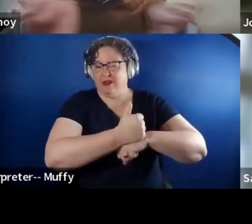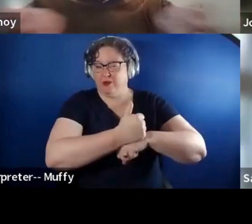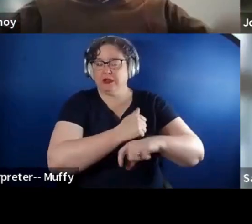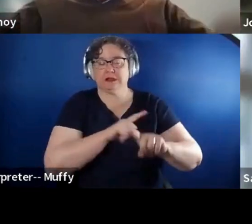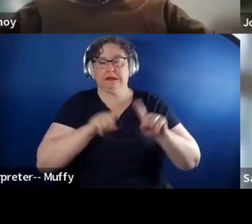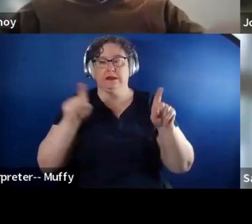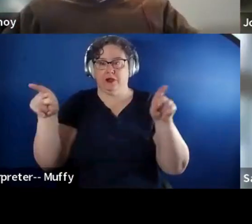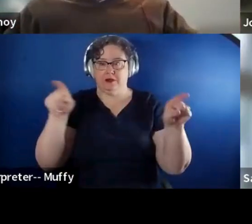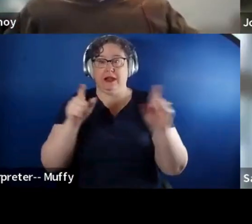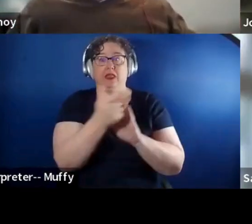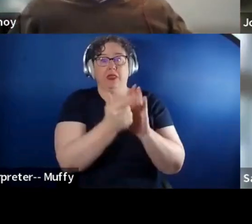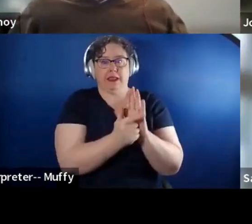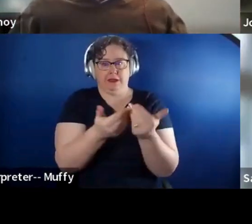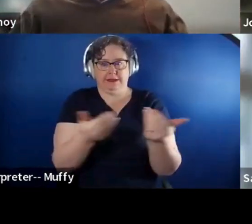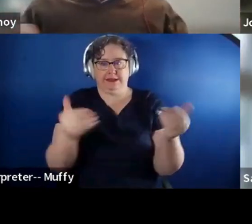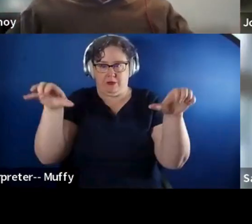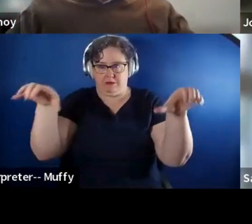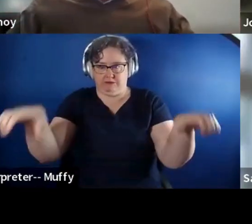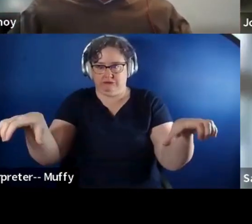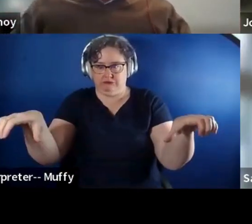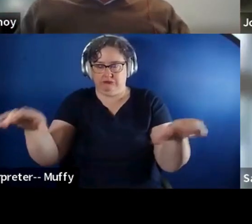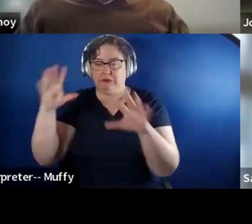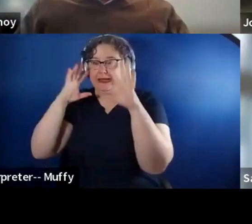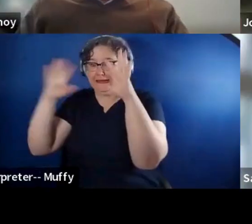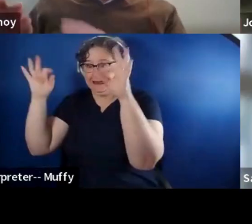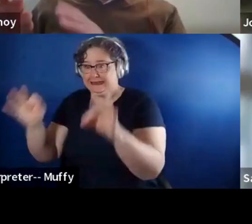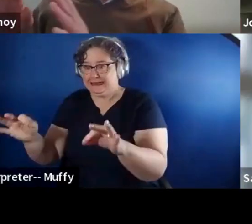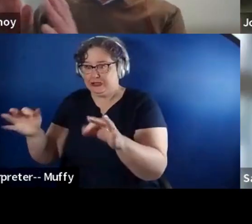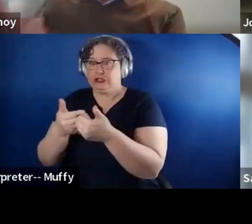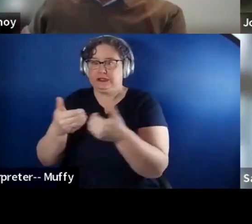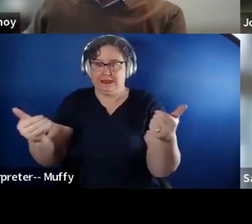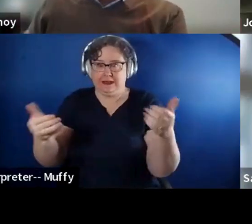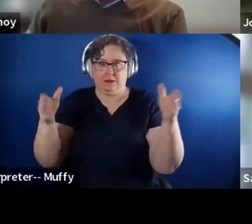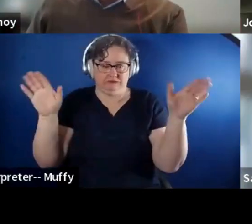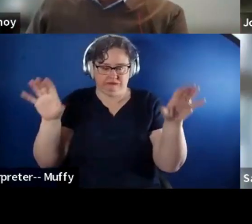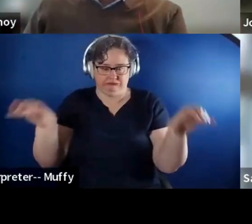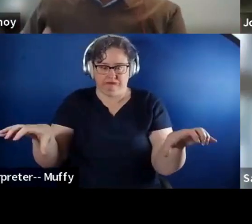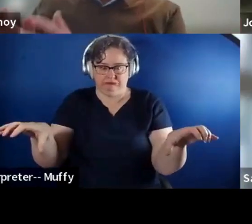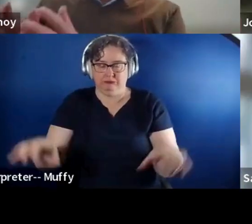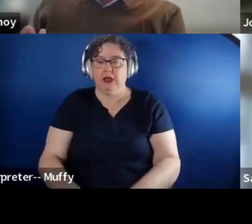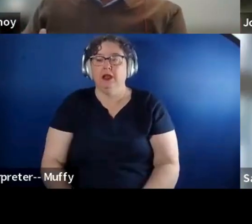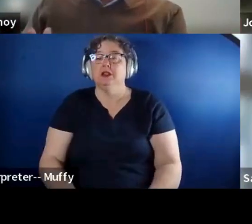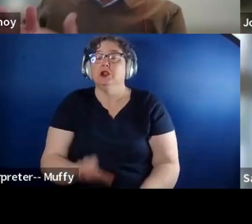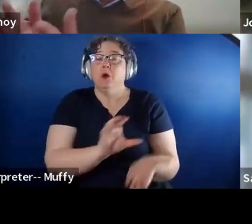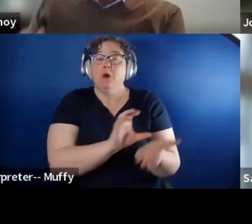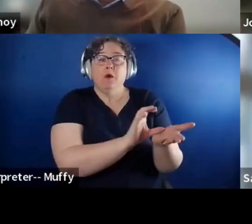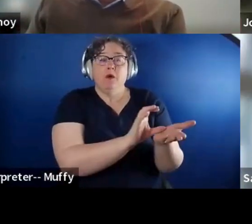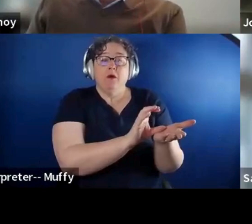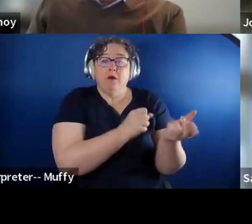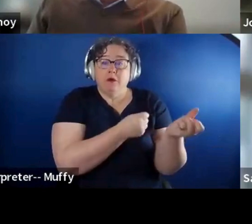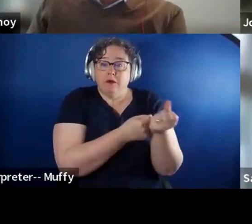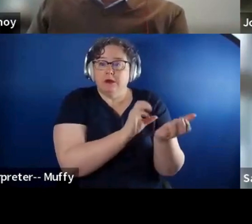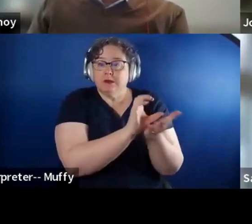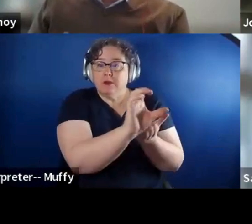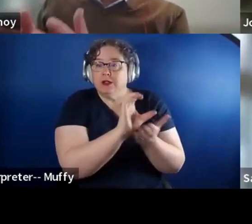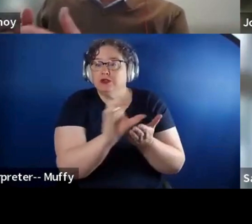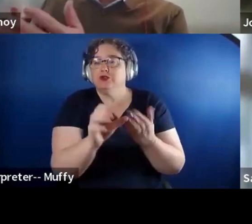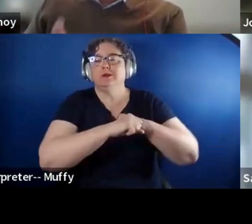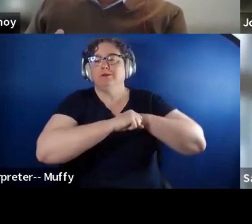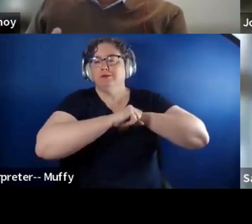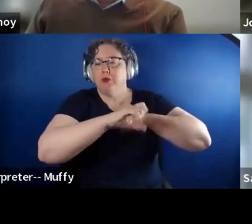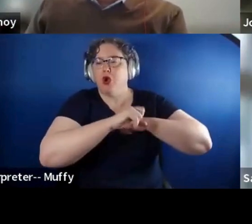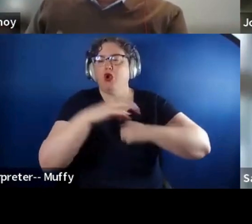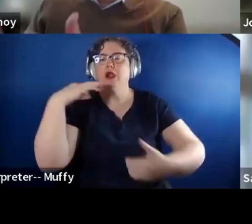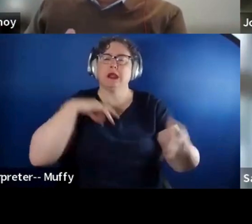separate, legally separate. Decision making is separate. And so when it comes to sponsorships, certainly marketing, benefits,